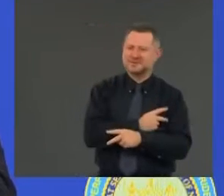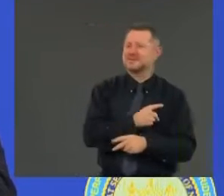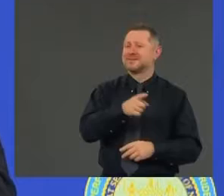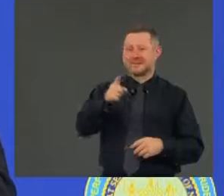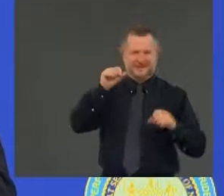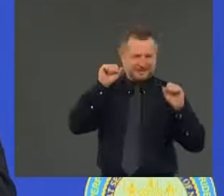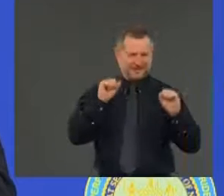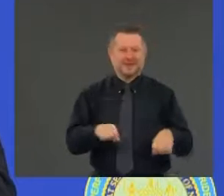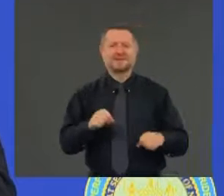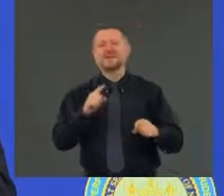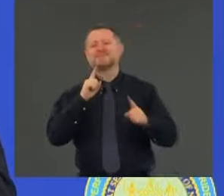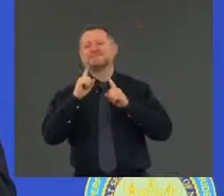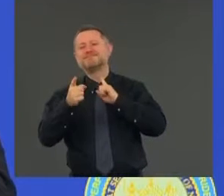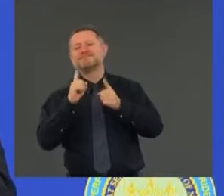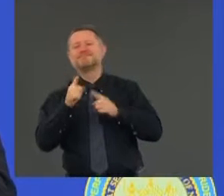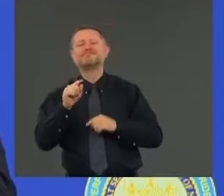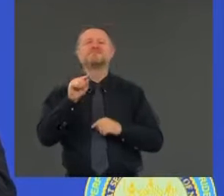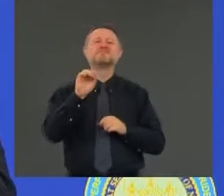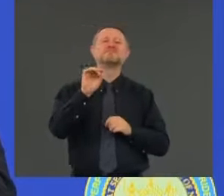people and point it out, but